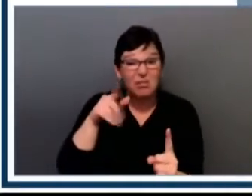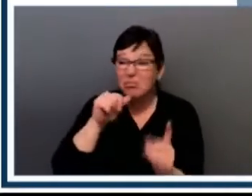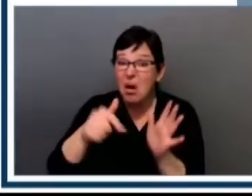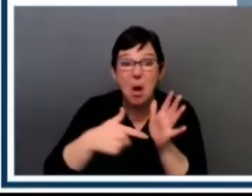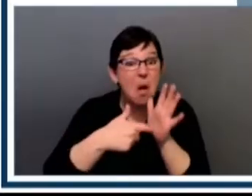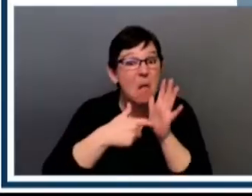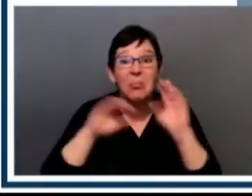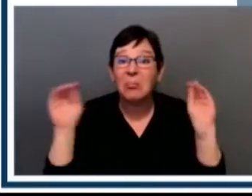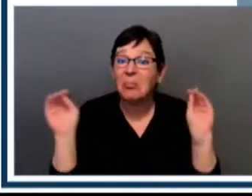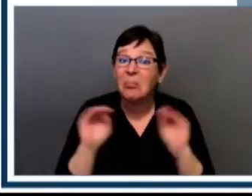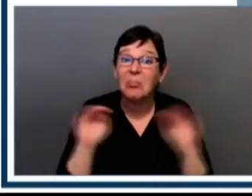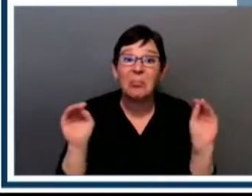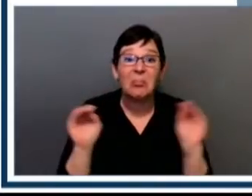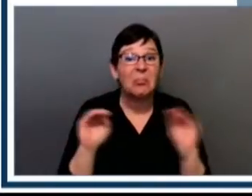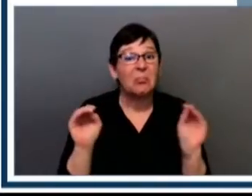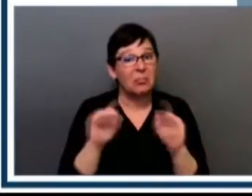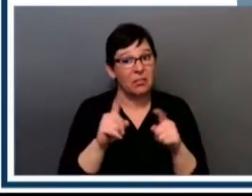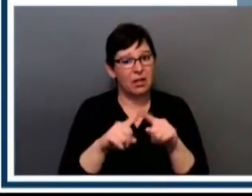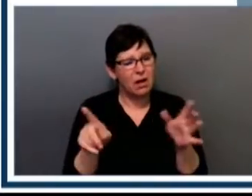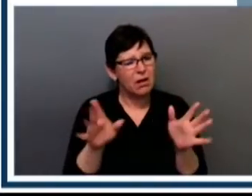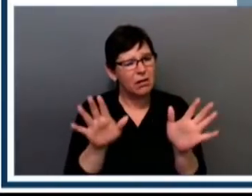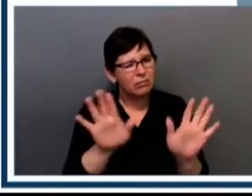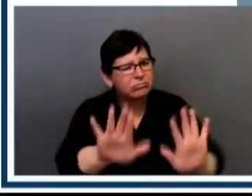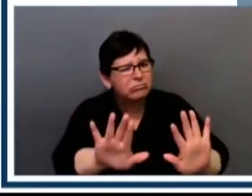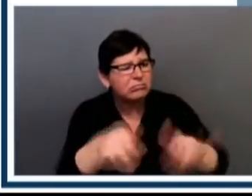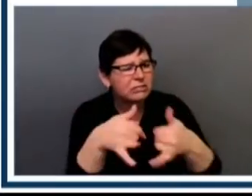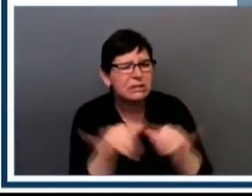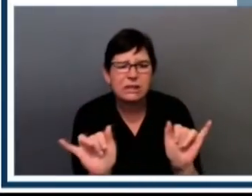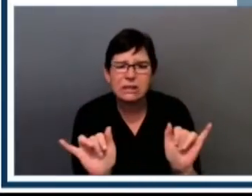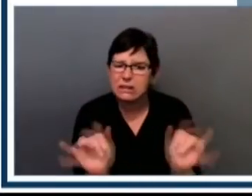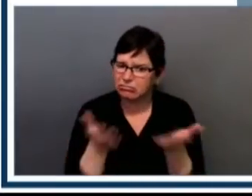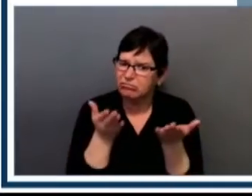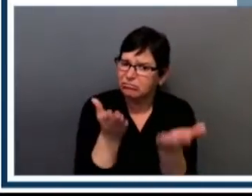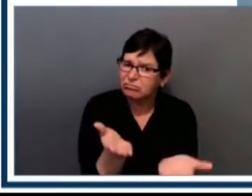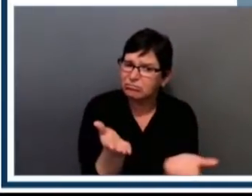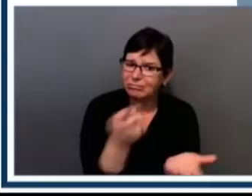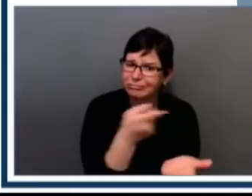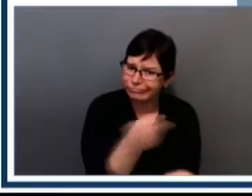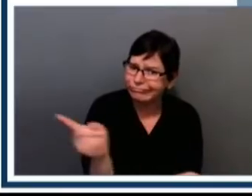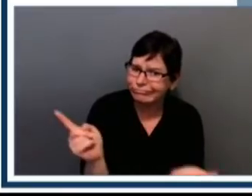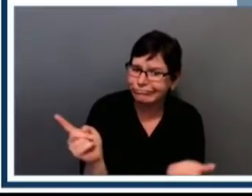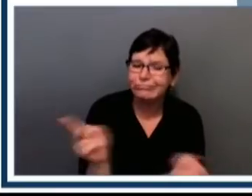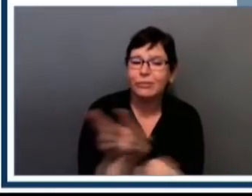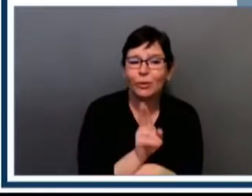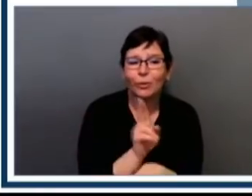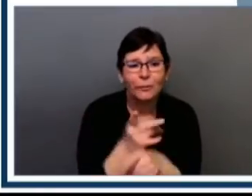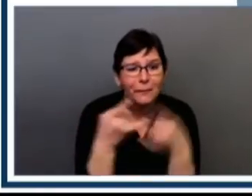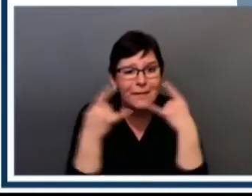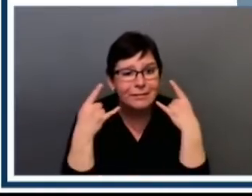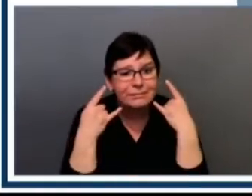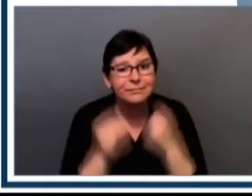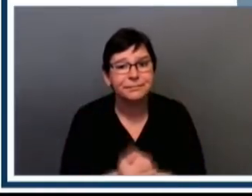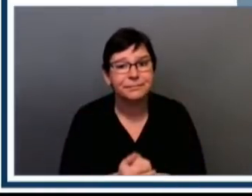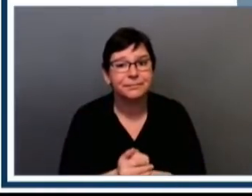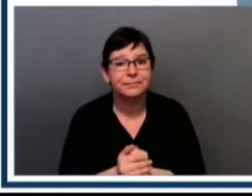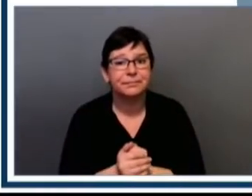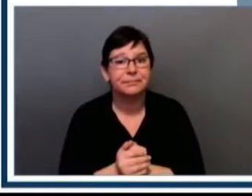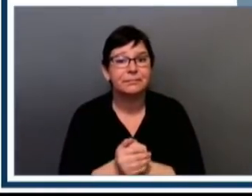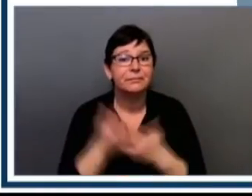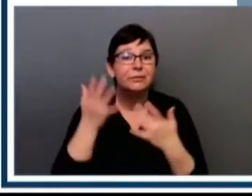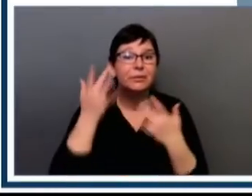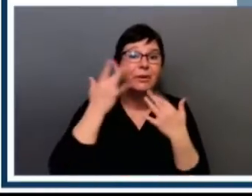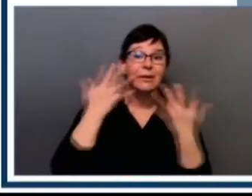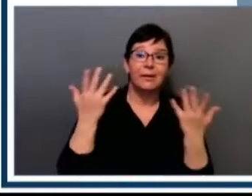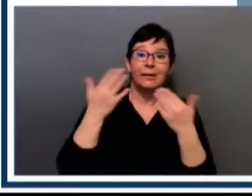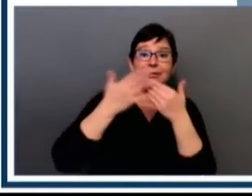of culture of wearing masks in the future, especially during the winter months. Because if we all wear masks when we're around